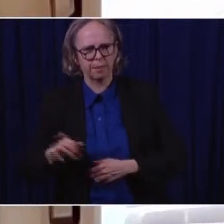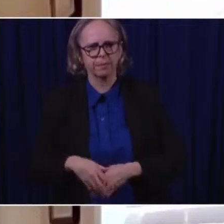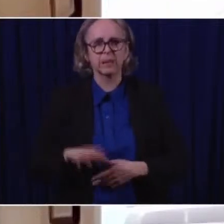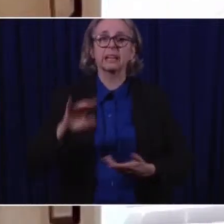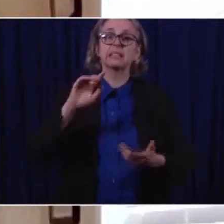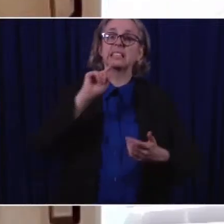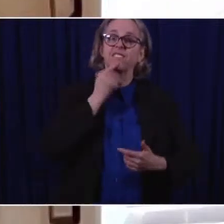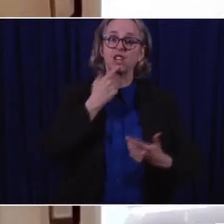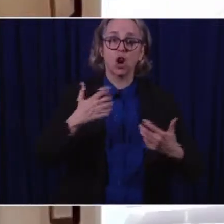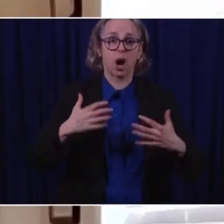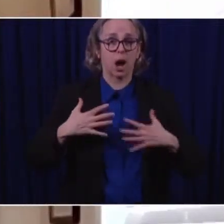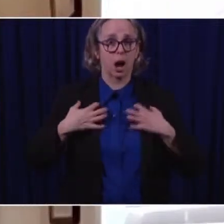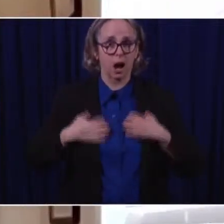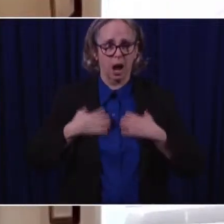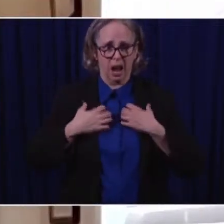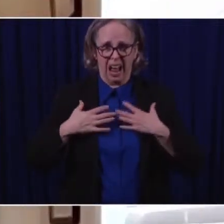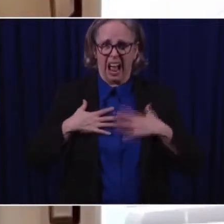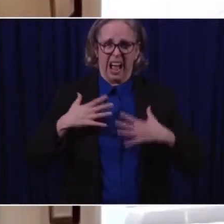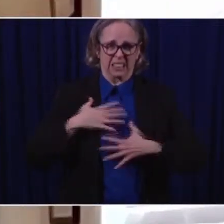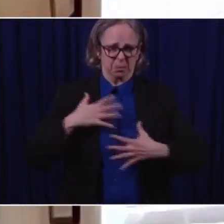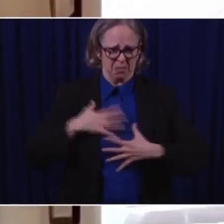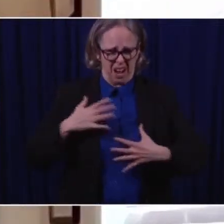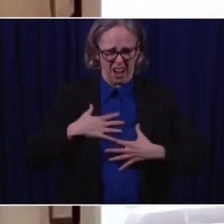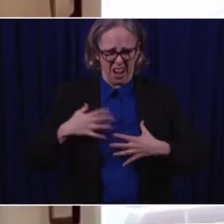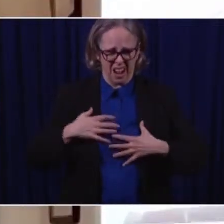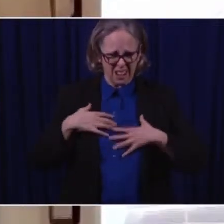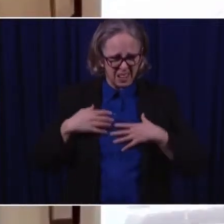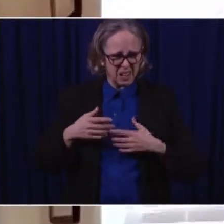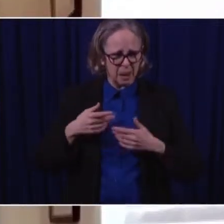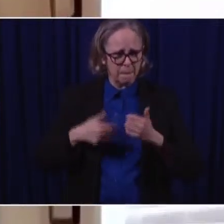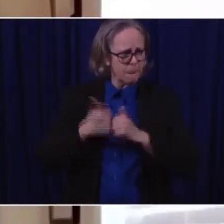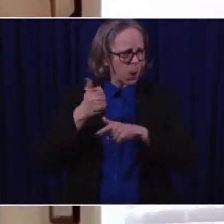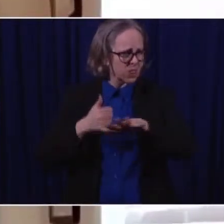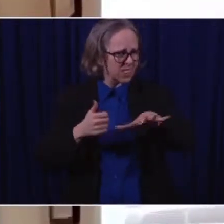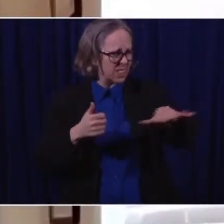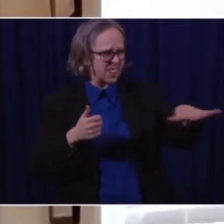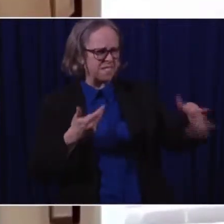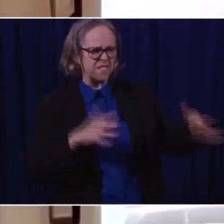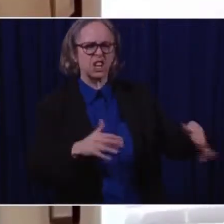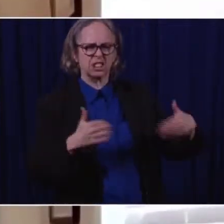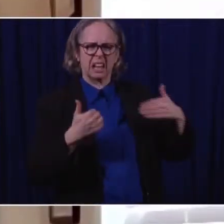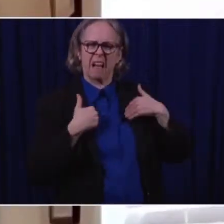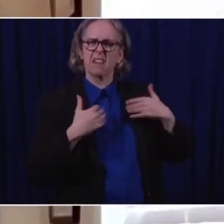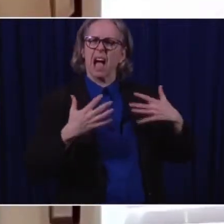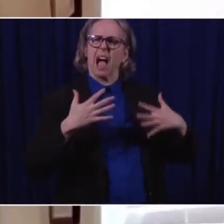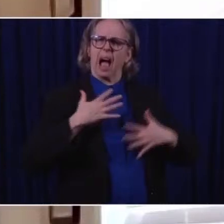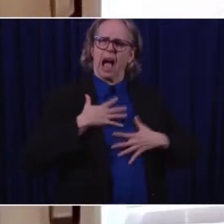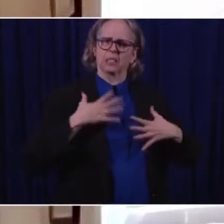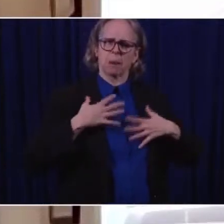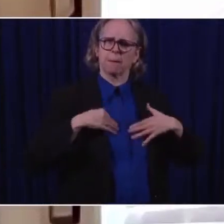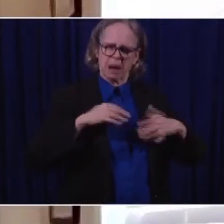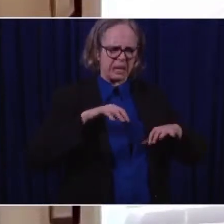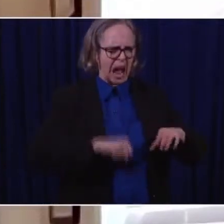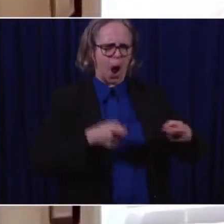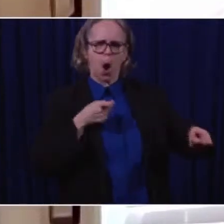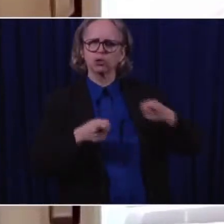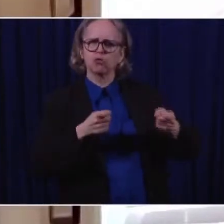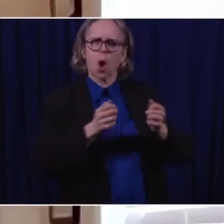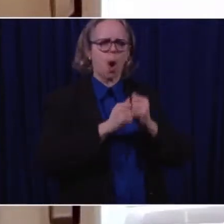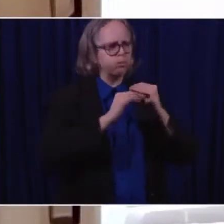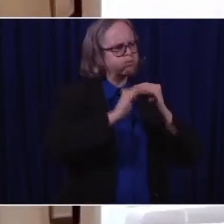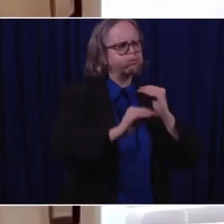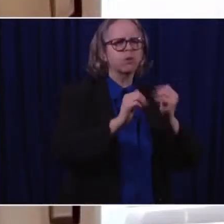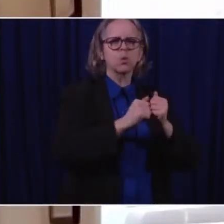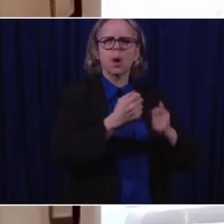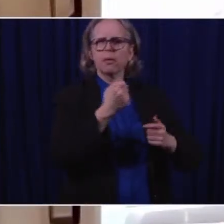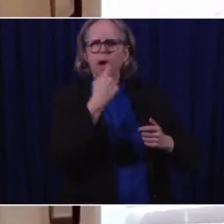not talking about the vast majority of us who have asthma, but do very well with our inhalers